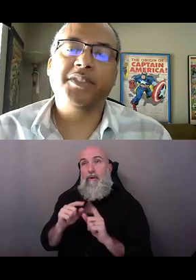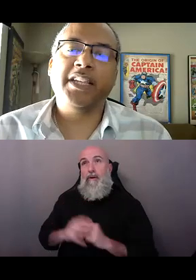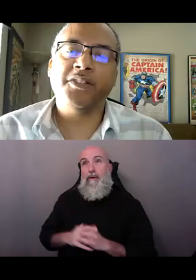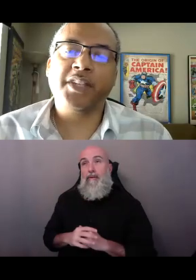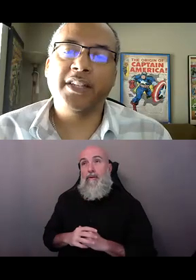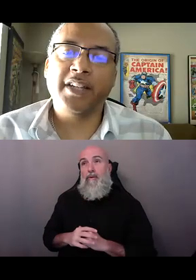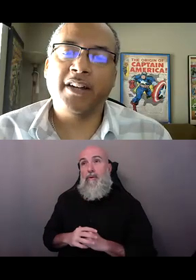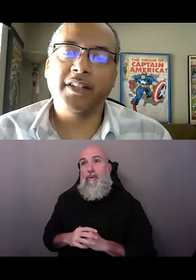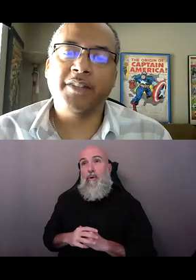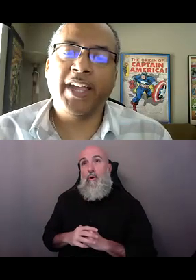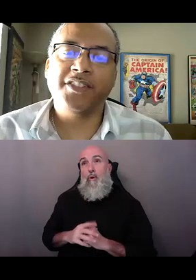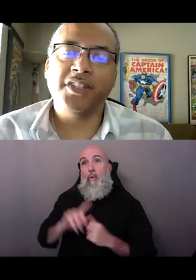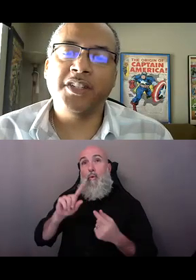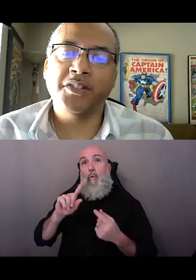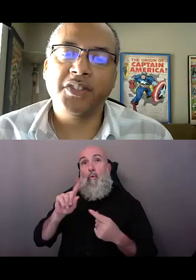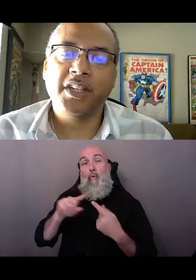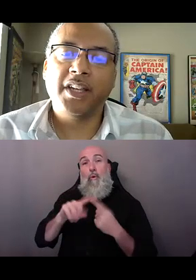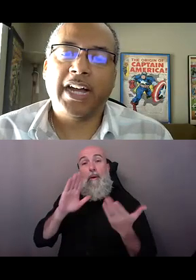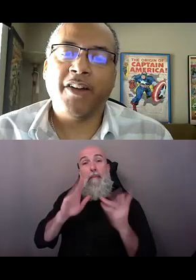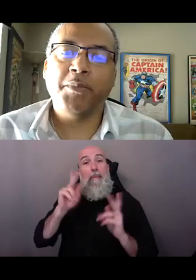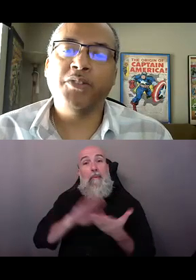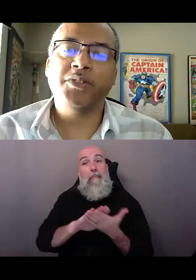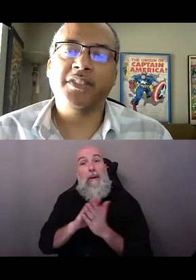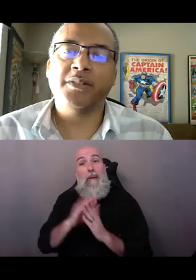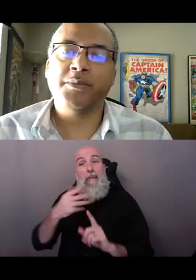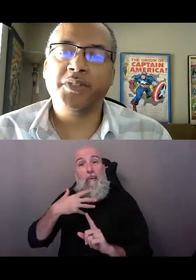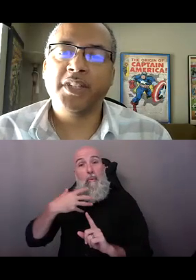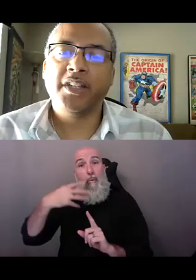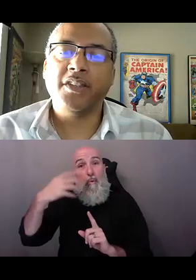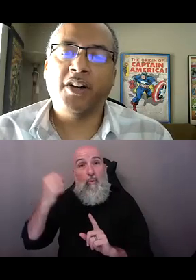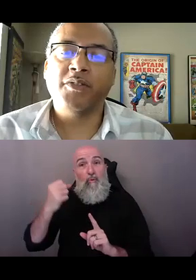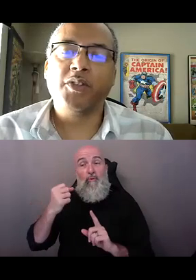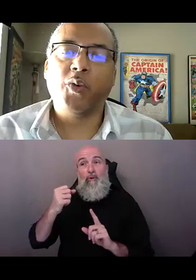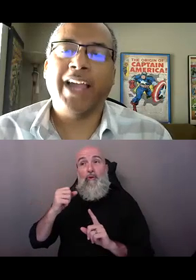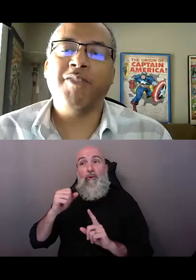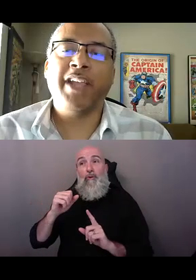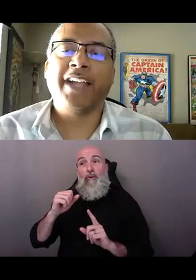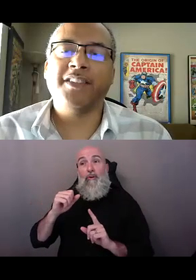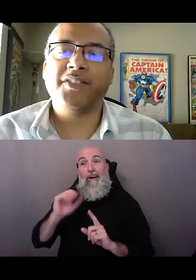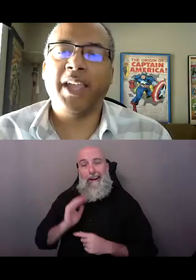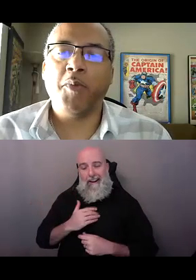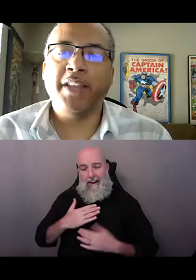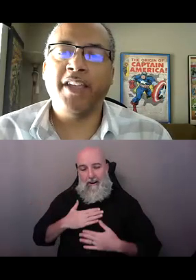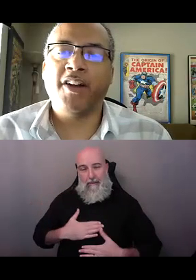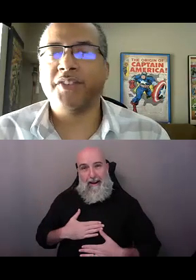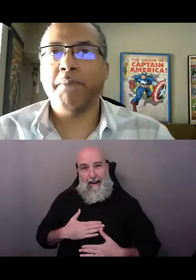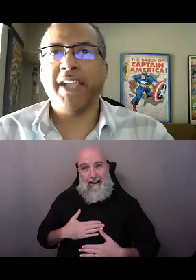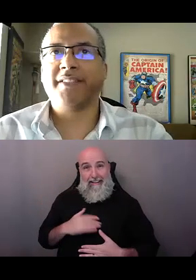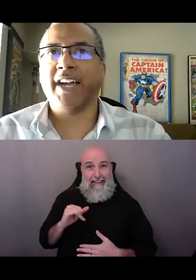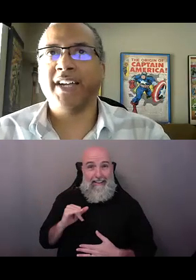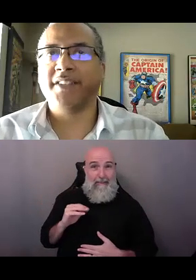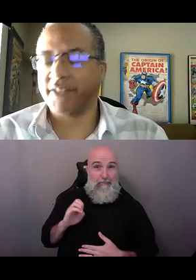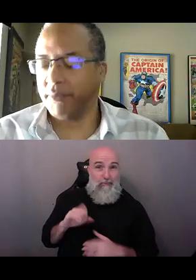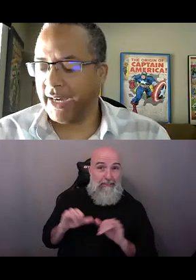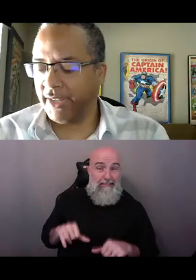become seniors and get in our advanced years, our immune systems don't quite react the same way they are. So that